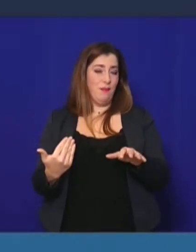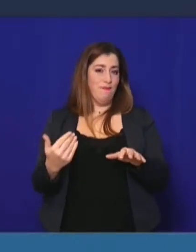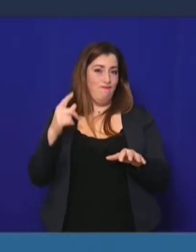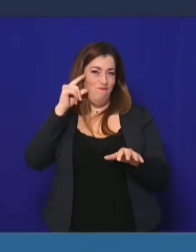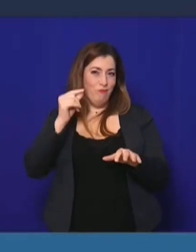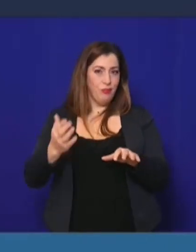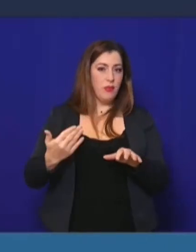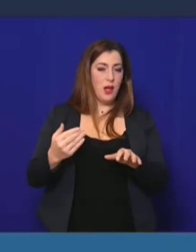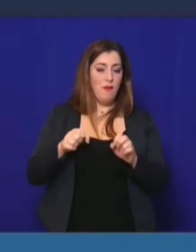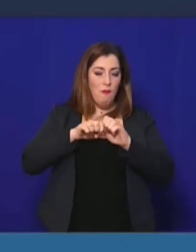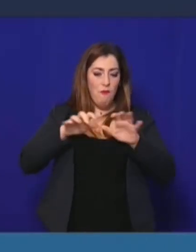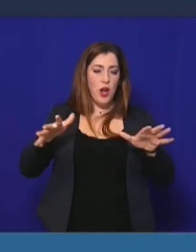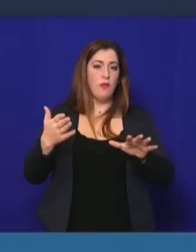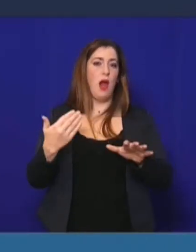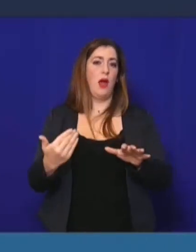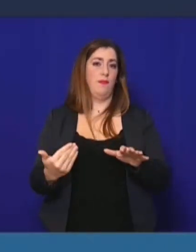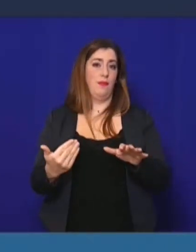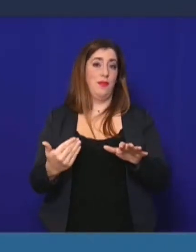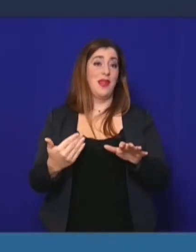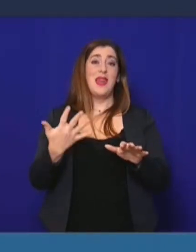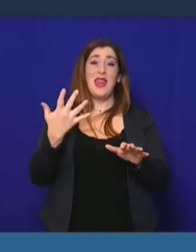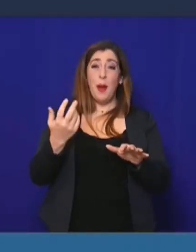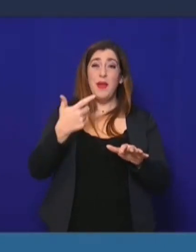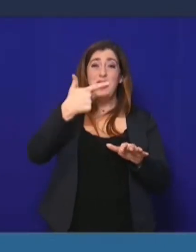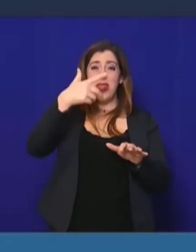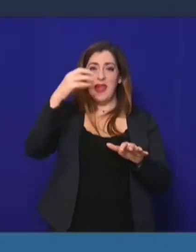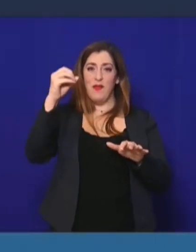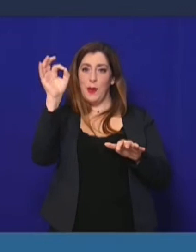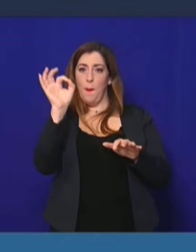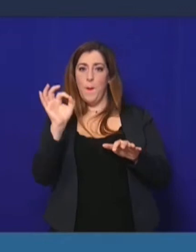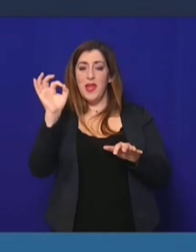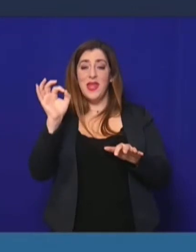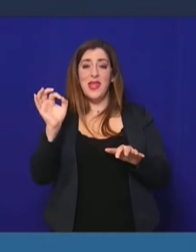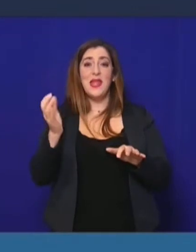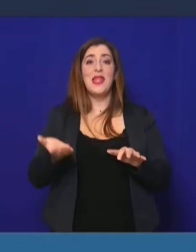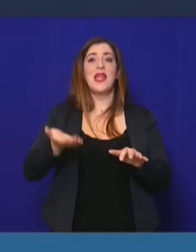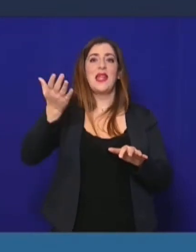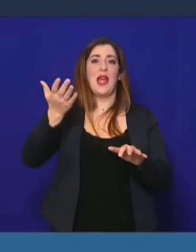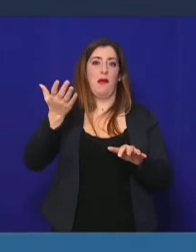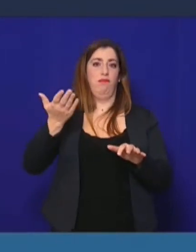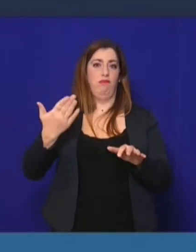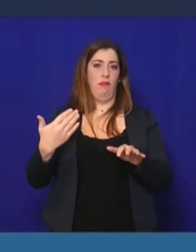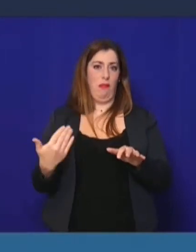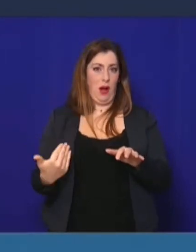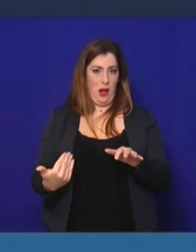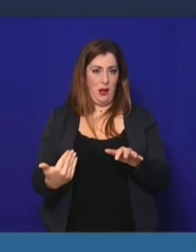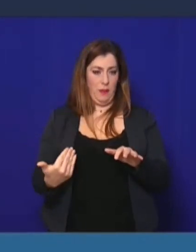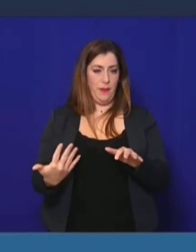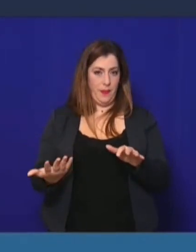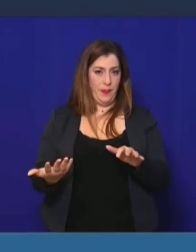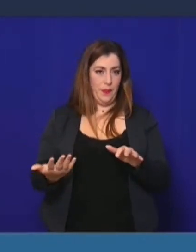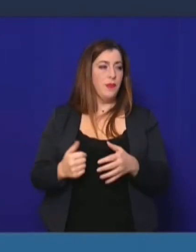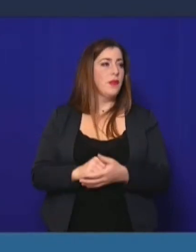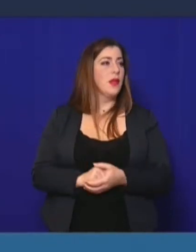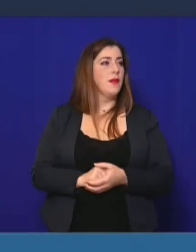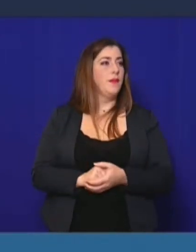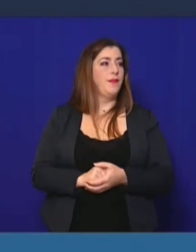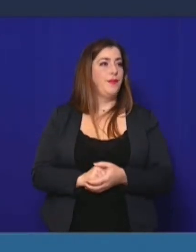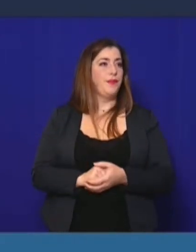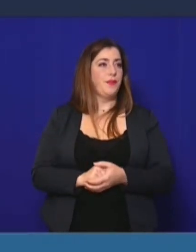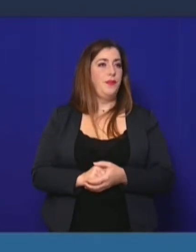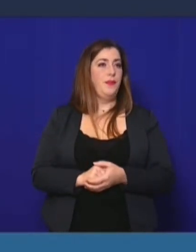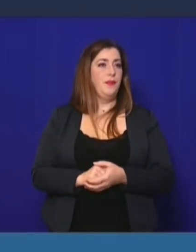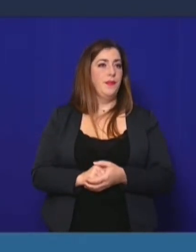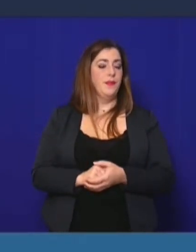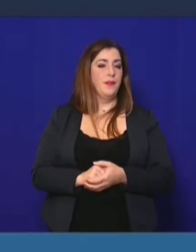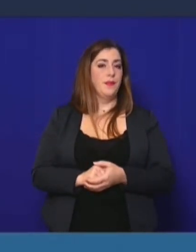dan il-tip ta' varjant jiġi trasmess 70% iktar minn tip ta' COVID ieħor